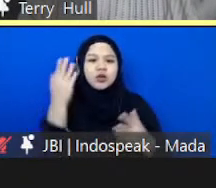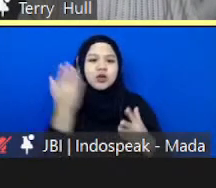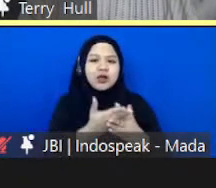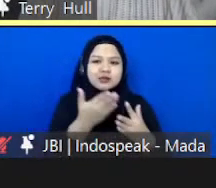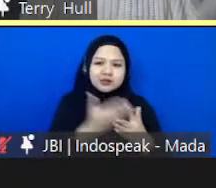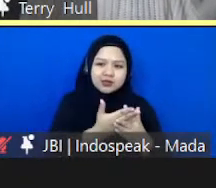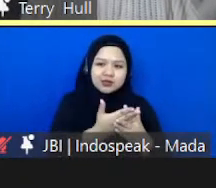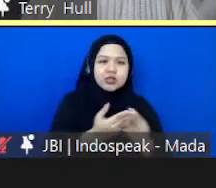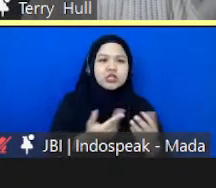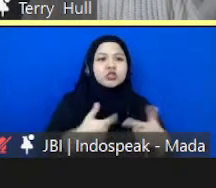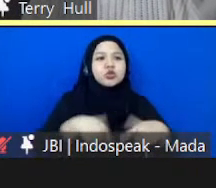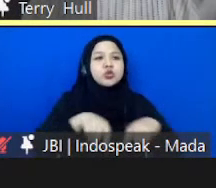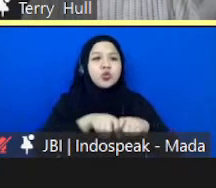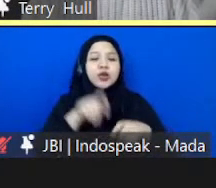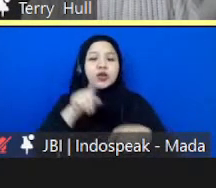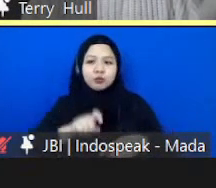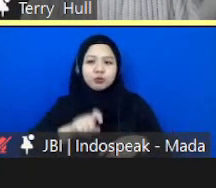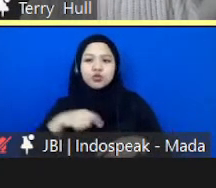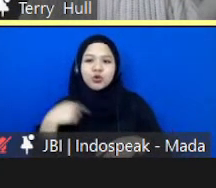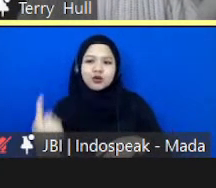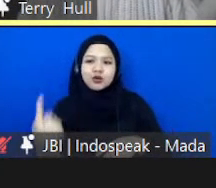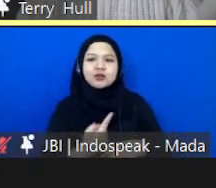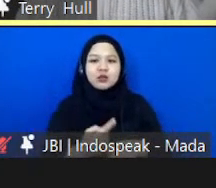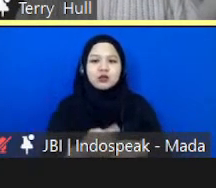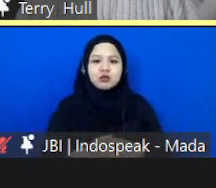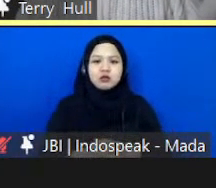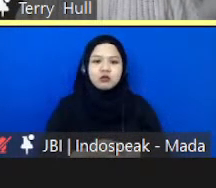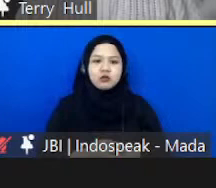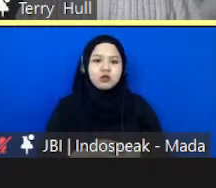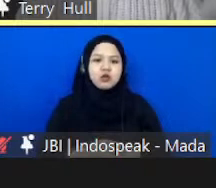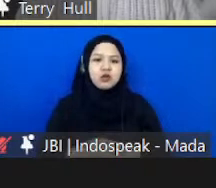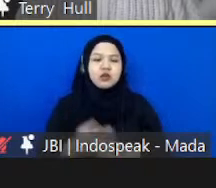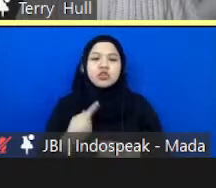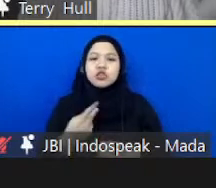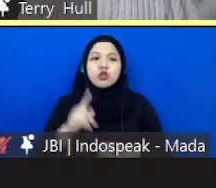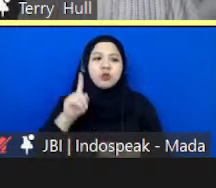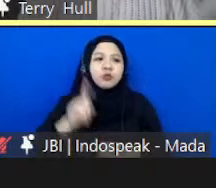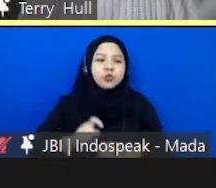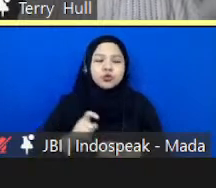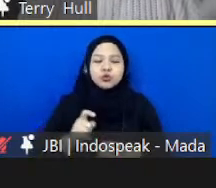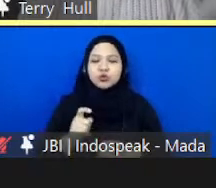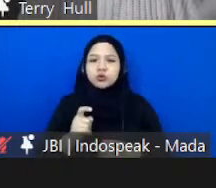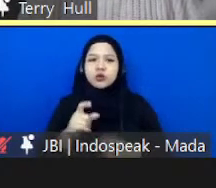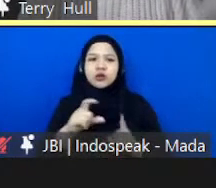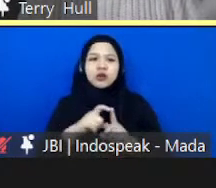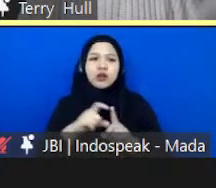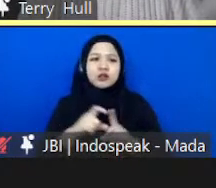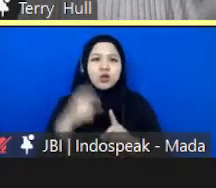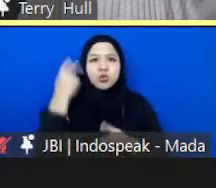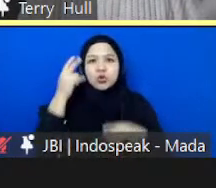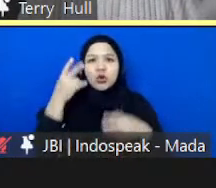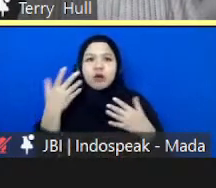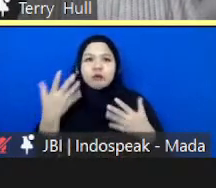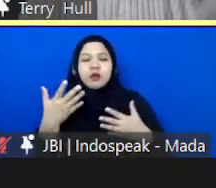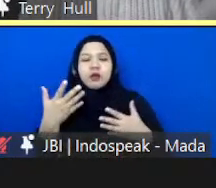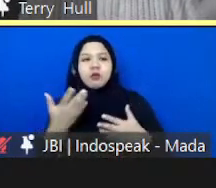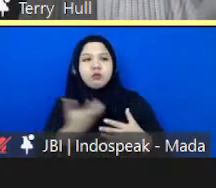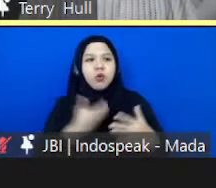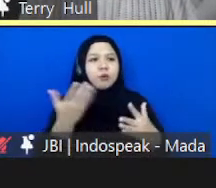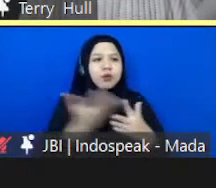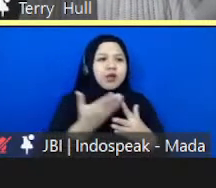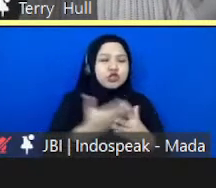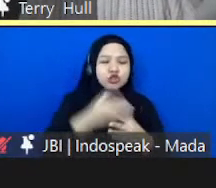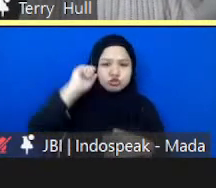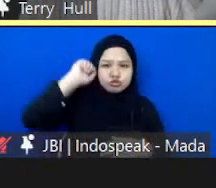the analysis of almost anything we want to look at. And we'll be looking at that